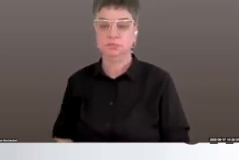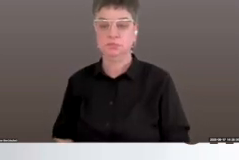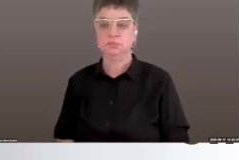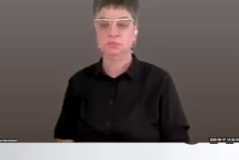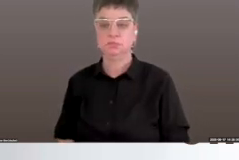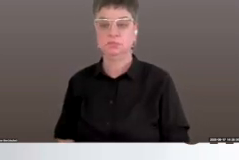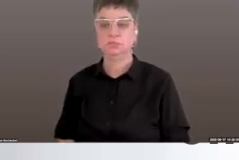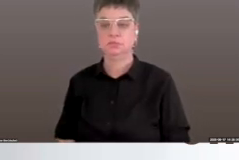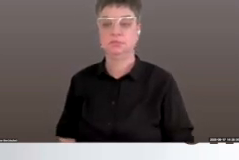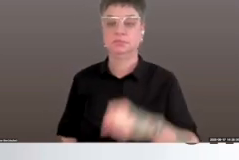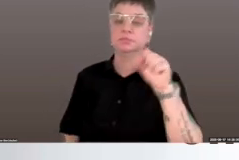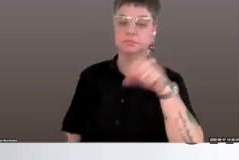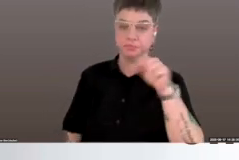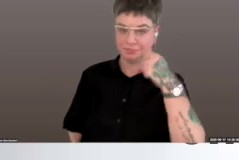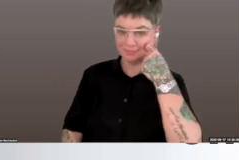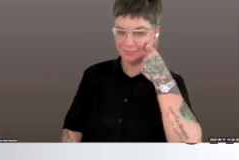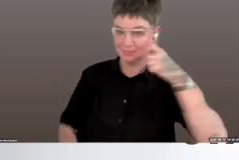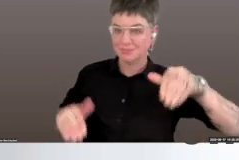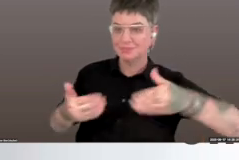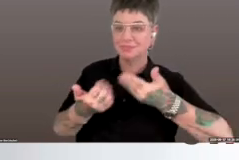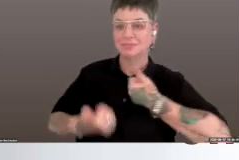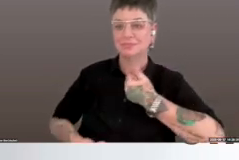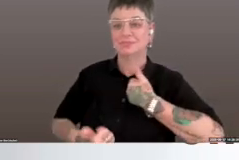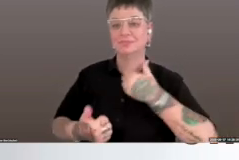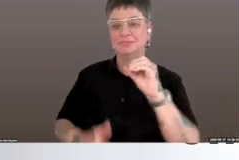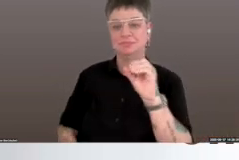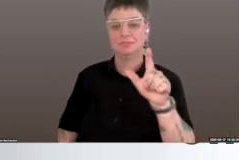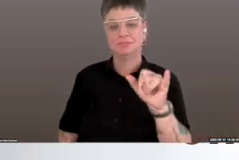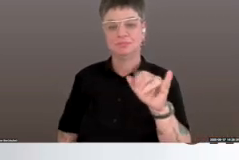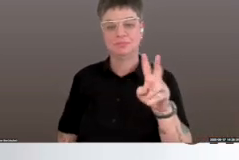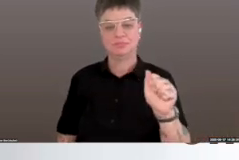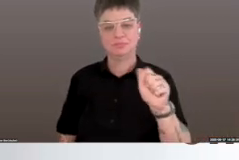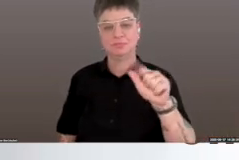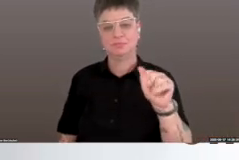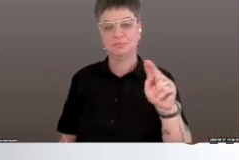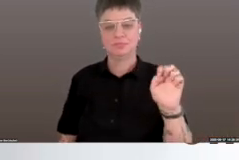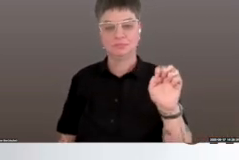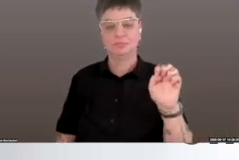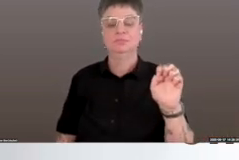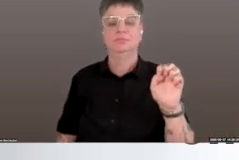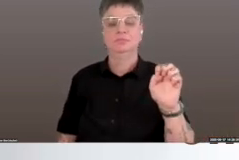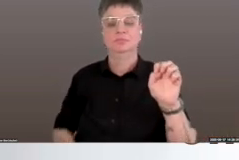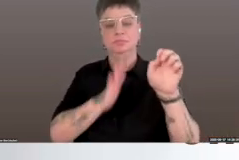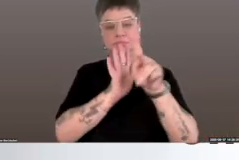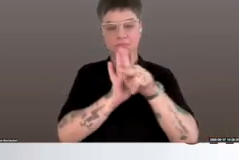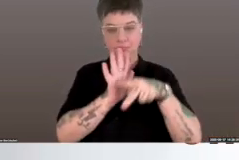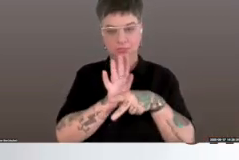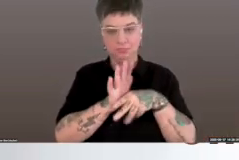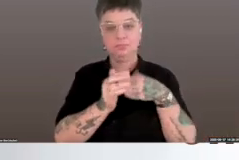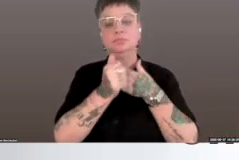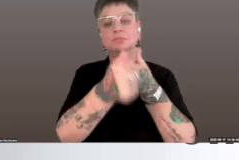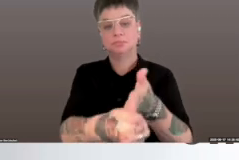Yeah, and just to introduce myself, I forgot to do that earlier. I'm Olivia Lane. I'm the policy lead for the Regional Clean Cars for All